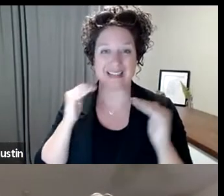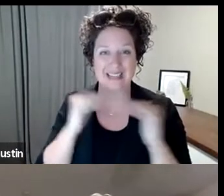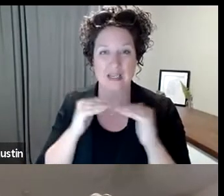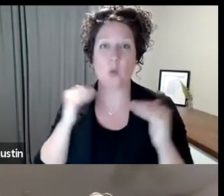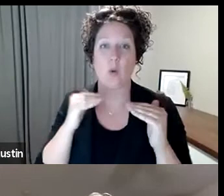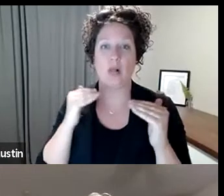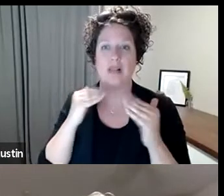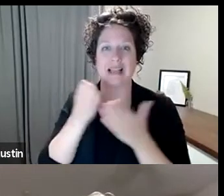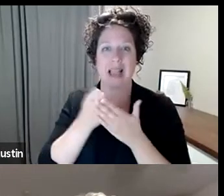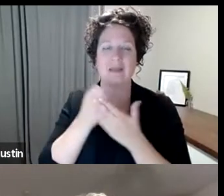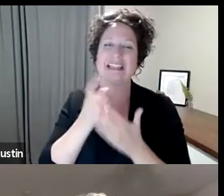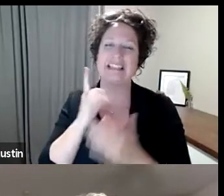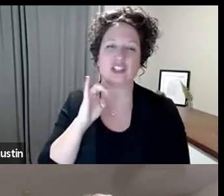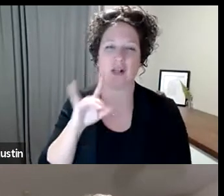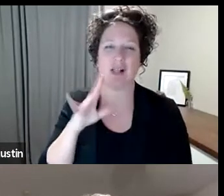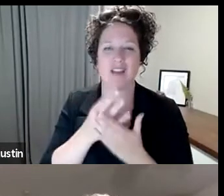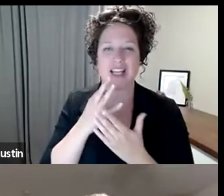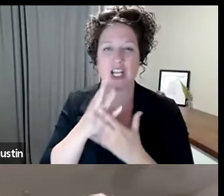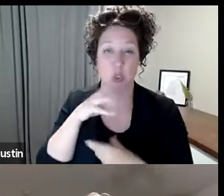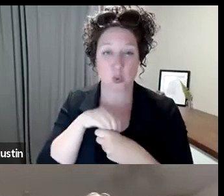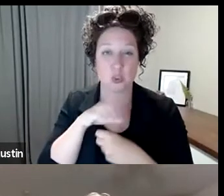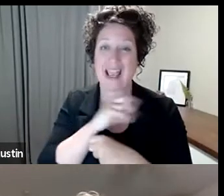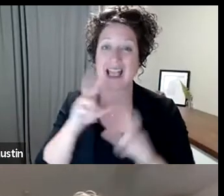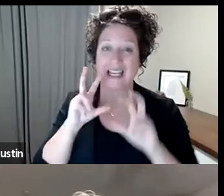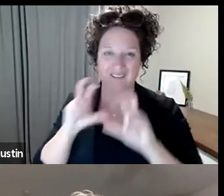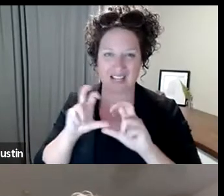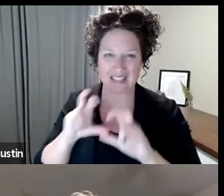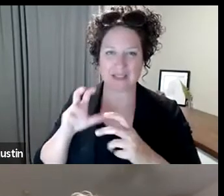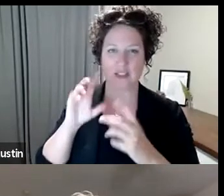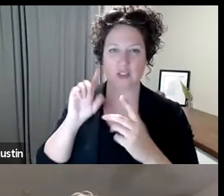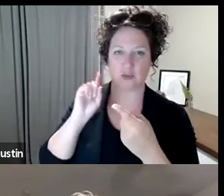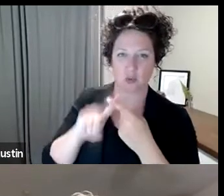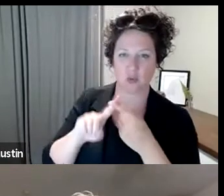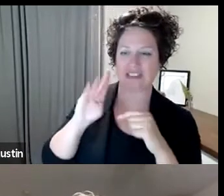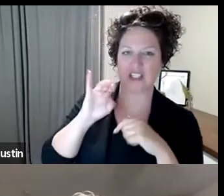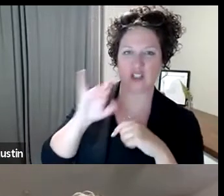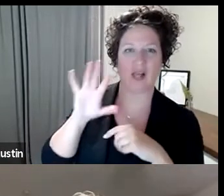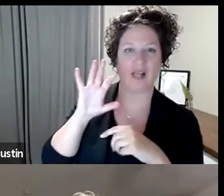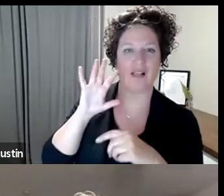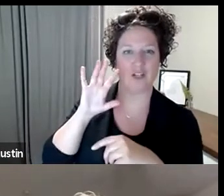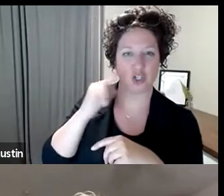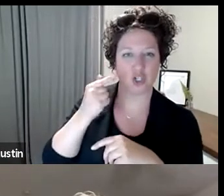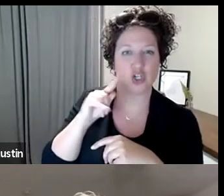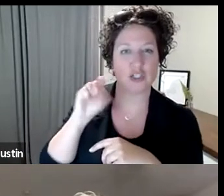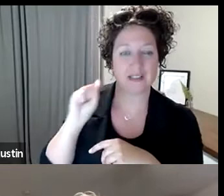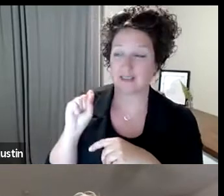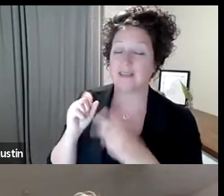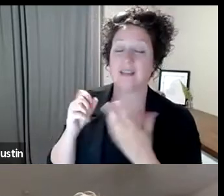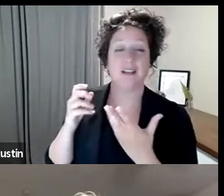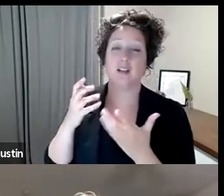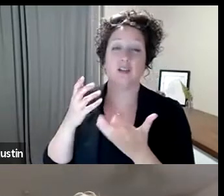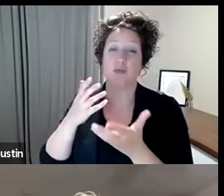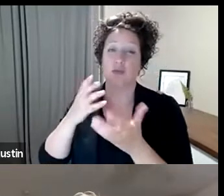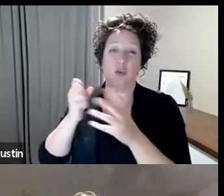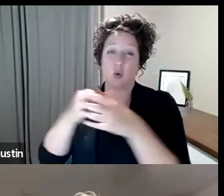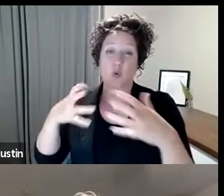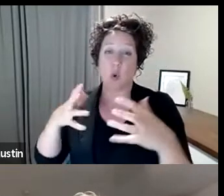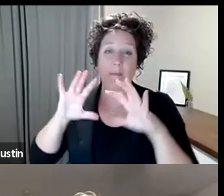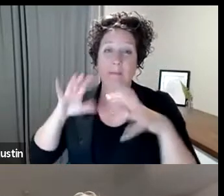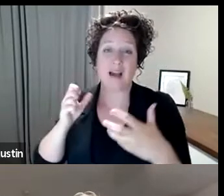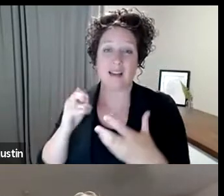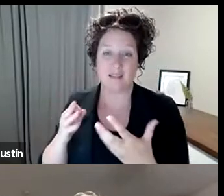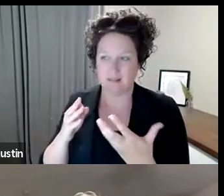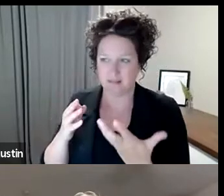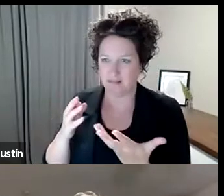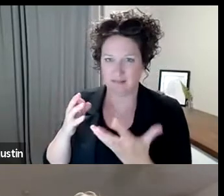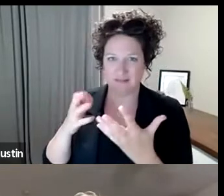digital financial inclusion and investments in digital public goods. In a way, a growing body of evidence demonstrates that getting money